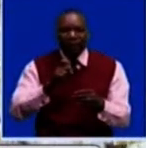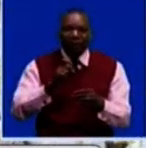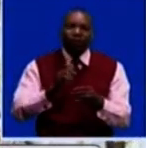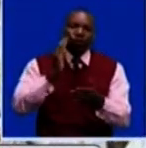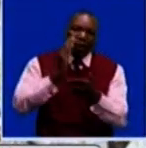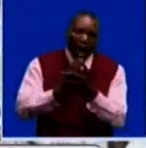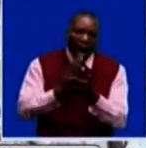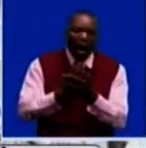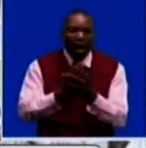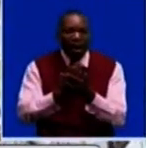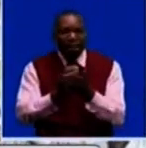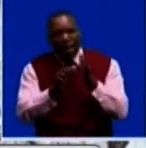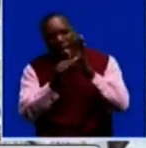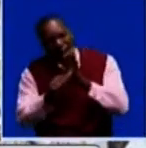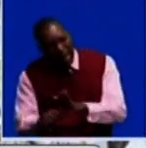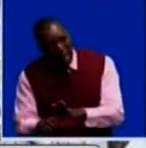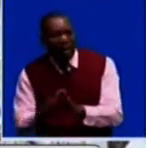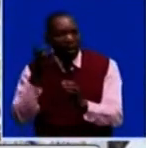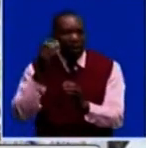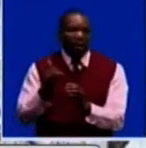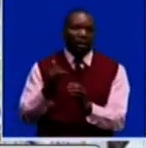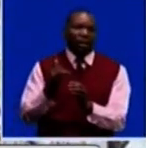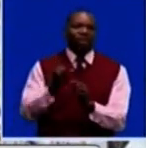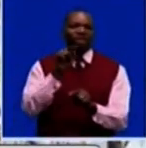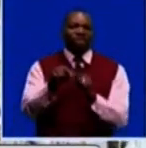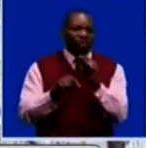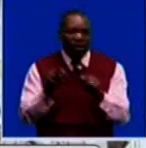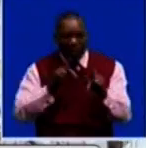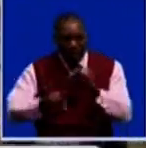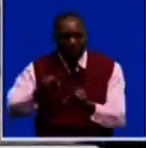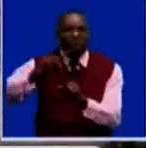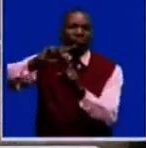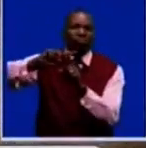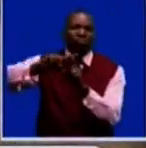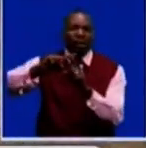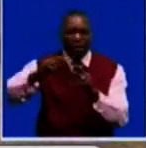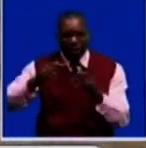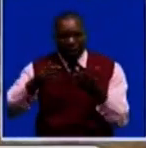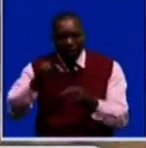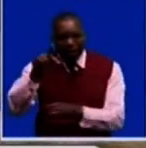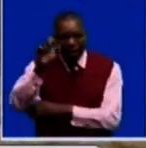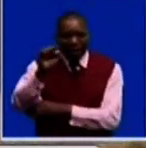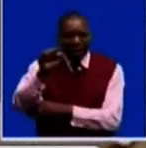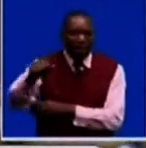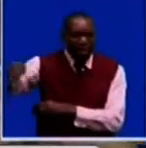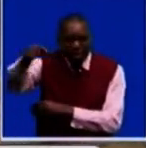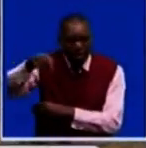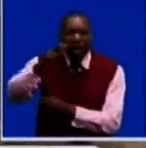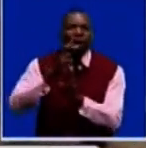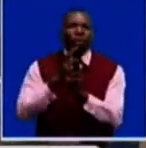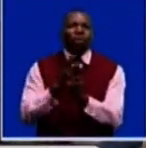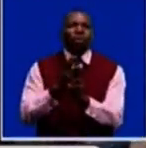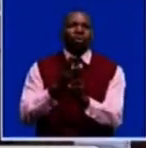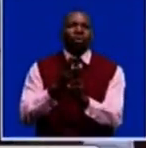is attached to the people that are living with HIV and AIDS. Copperbelt Permanent Secretary was the guest of honor at